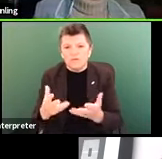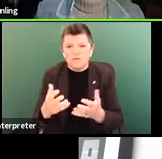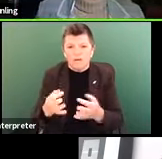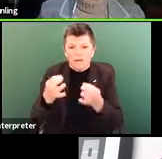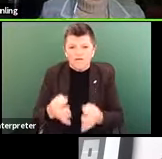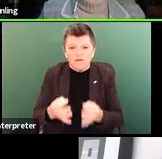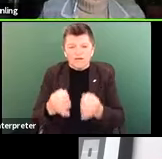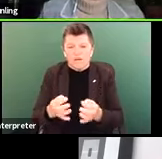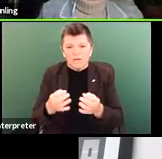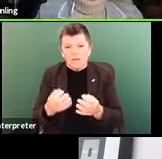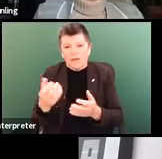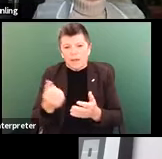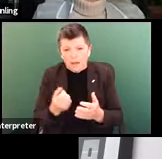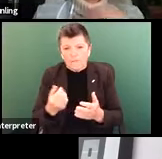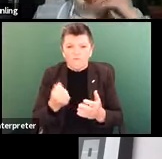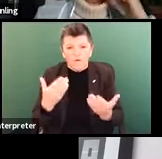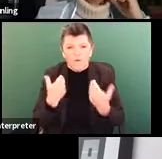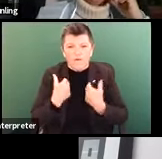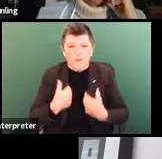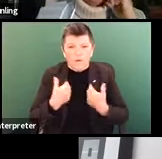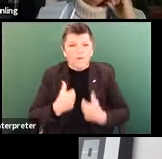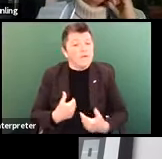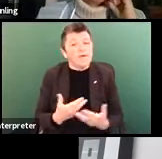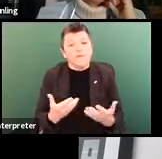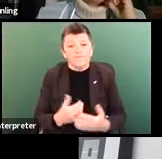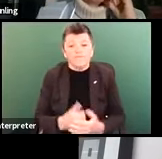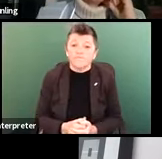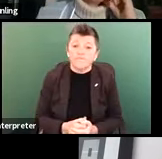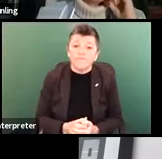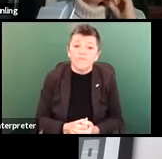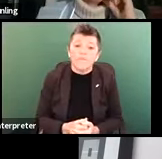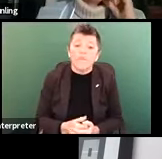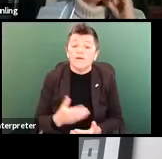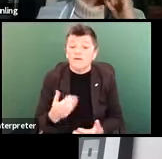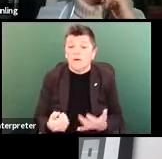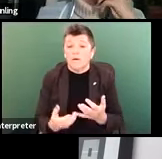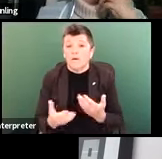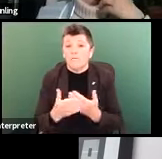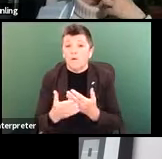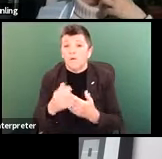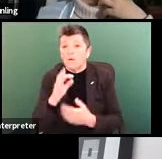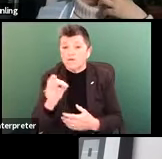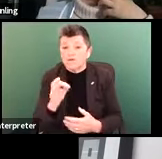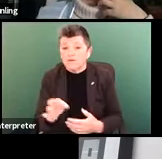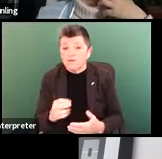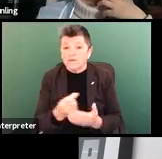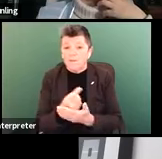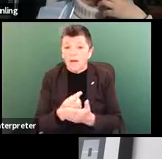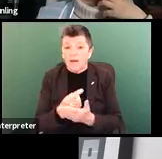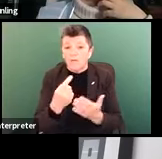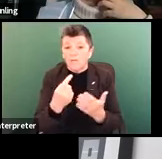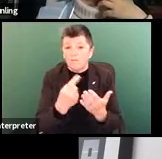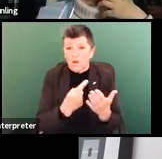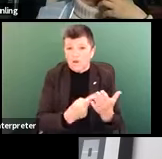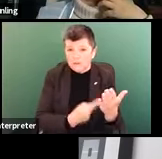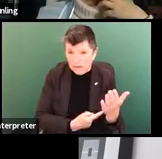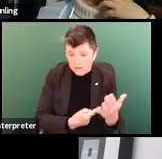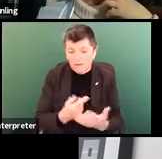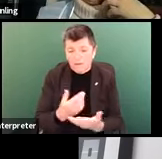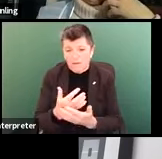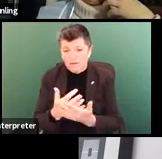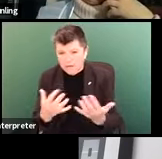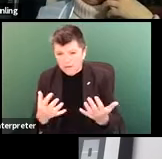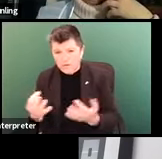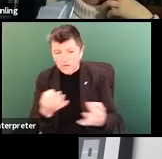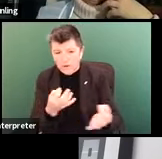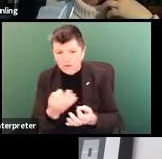Yeah. Thank you. And there's questions about policy. So several of you were talking about how the top 1% or